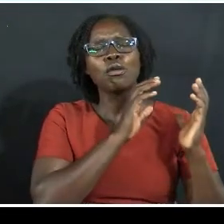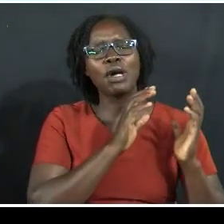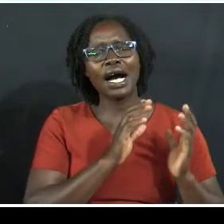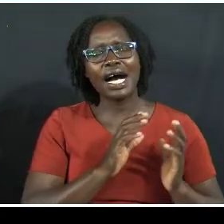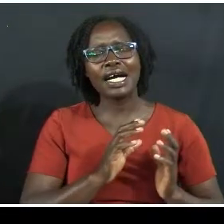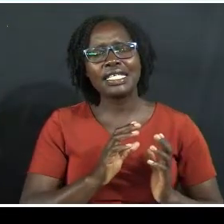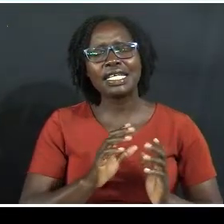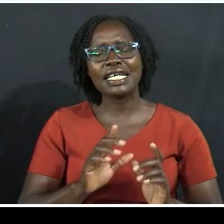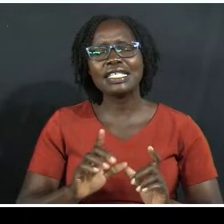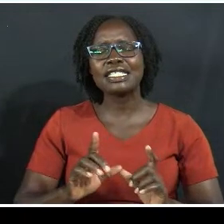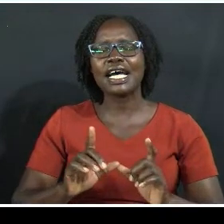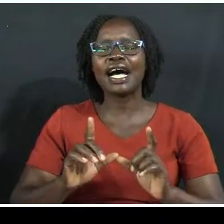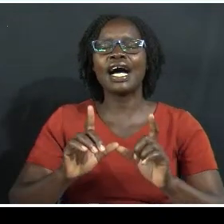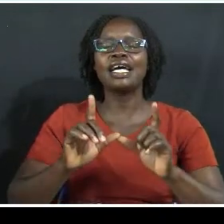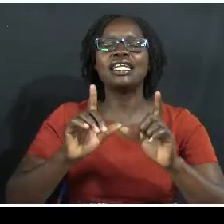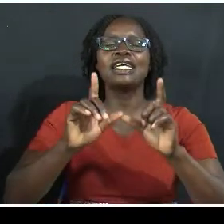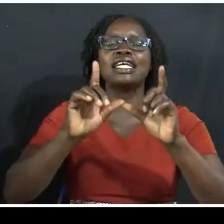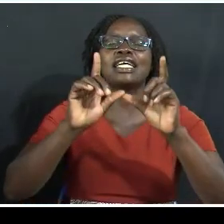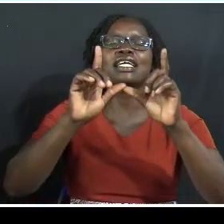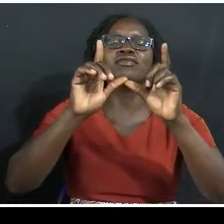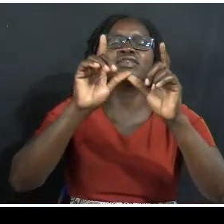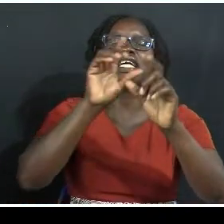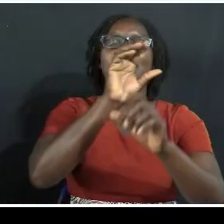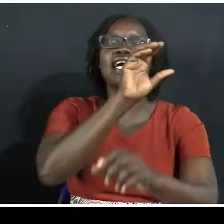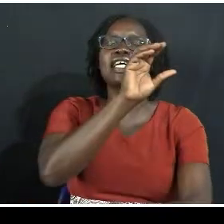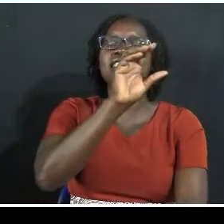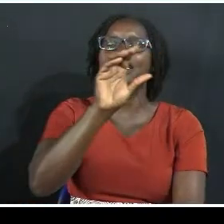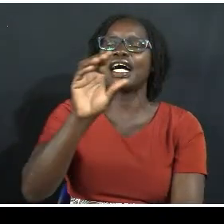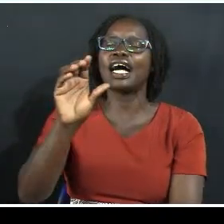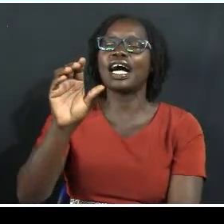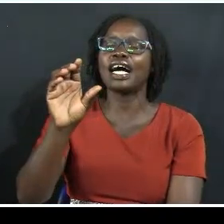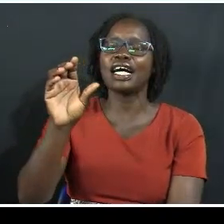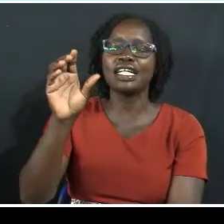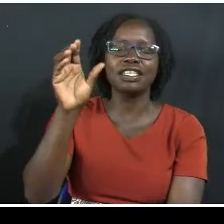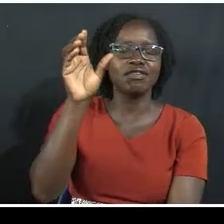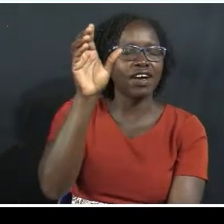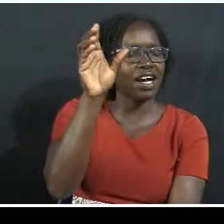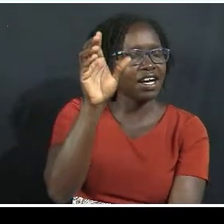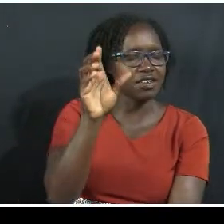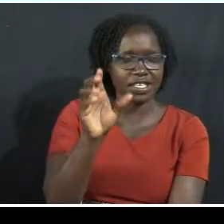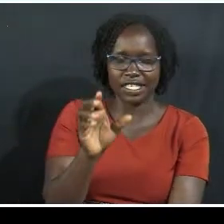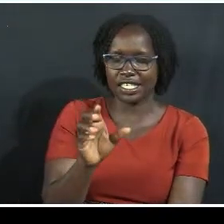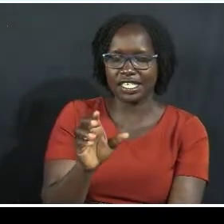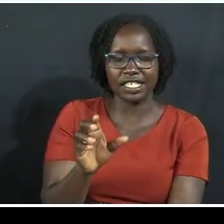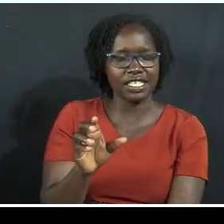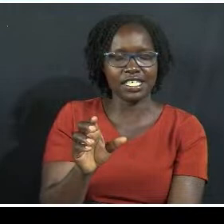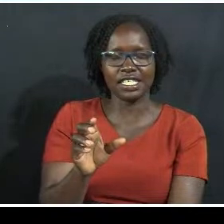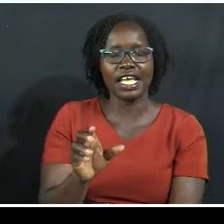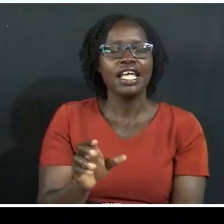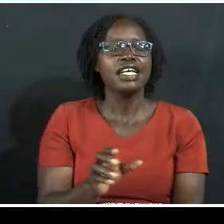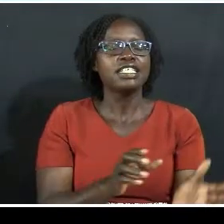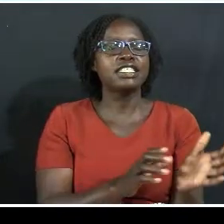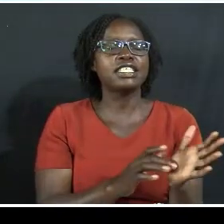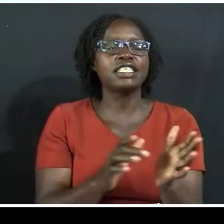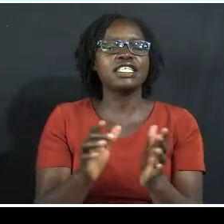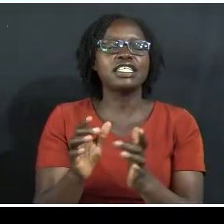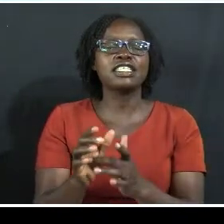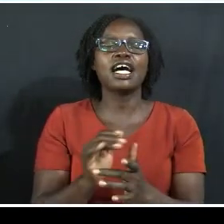drear. Burdens are lifted at Calvary. Are you coming? We are waiting for